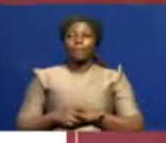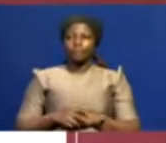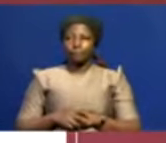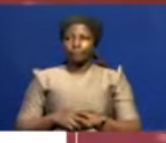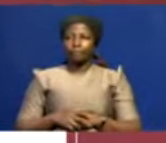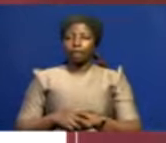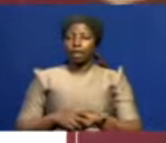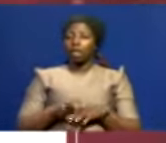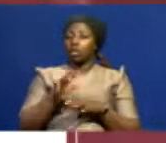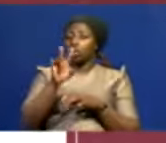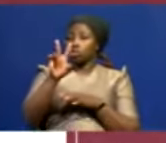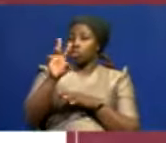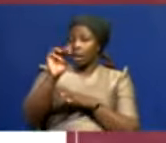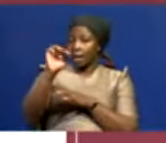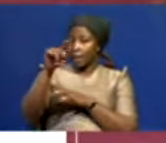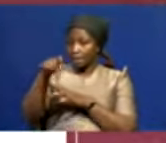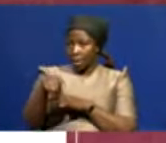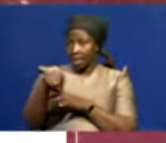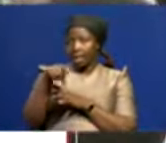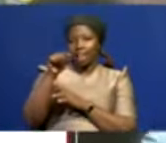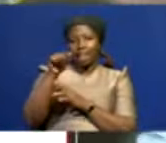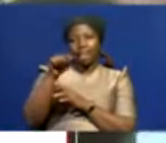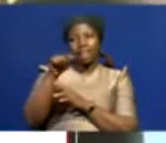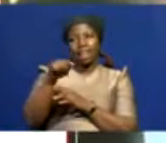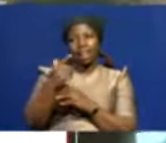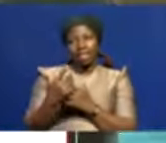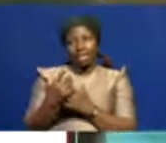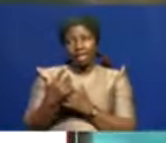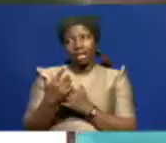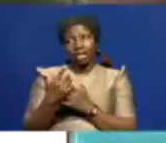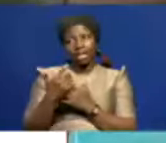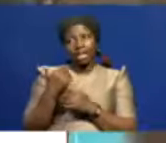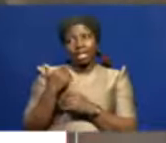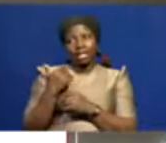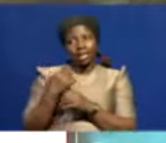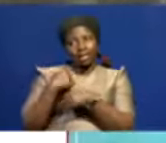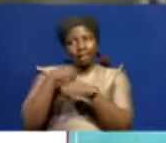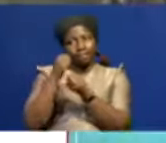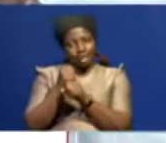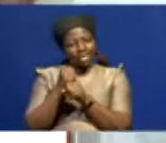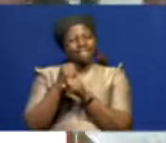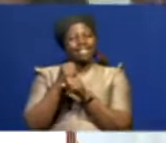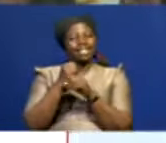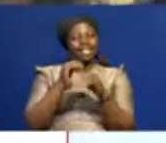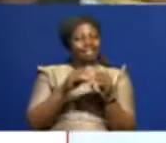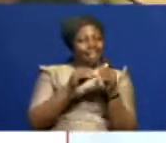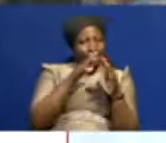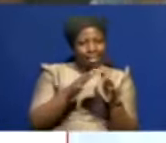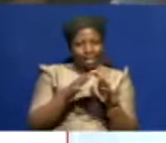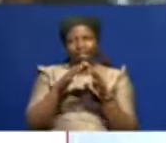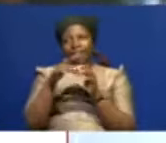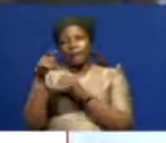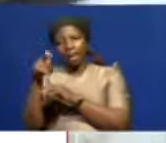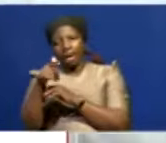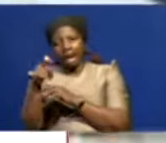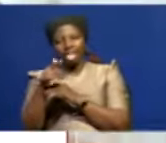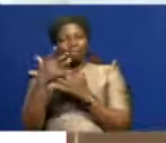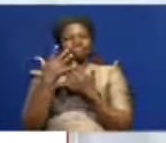of the two MPs, forcing both delegates, leaders and media to scamper for safety.